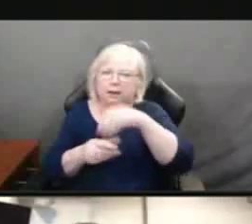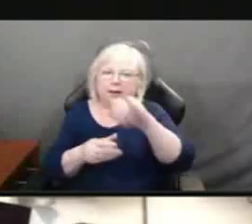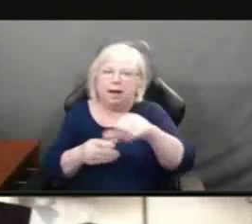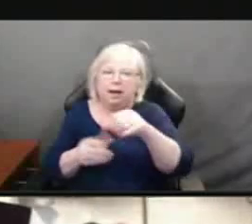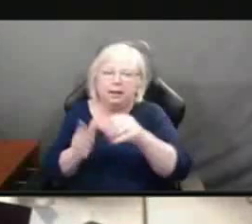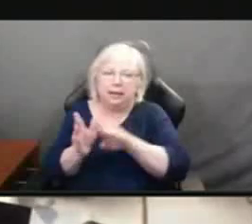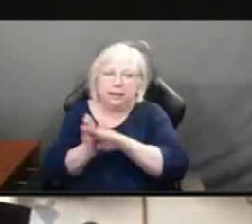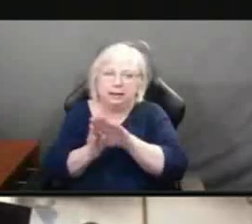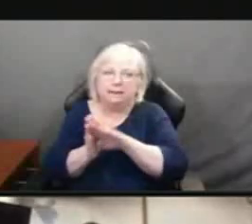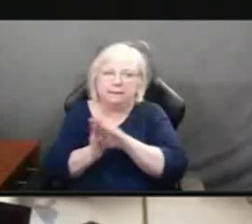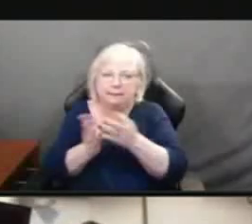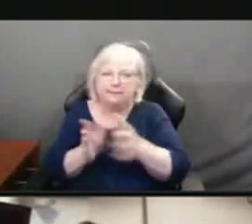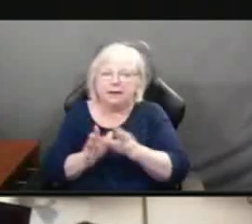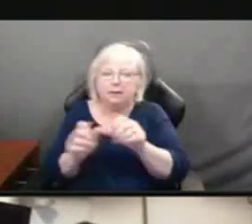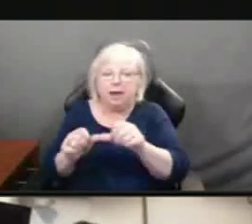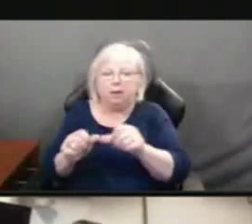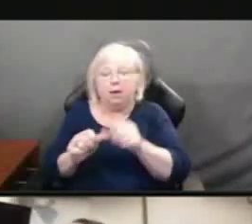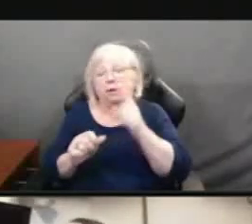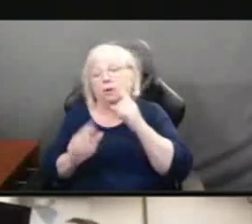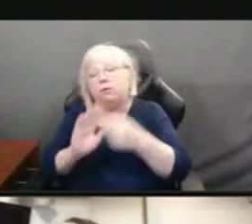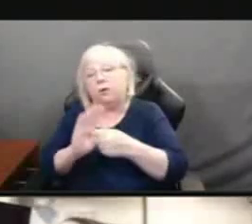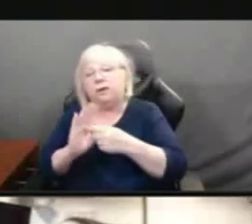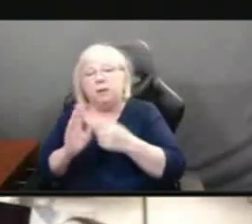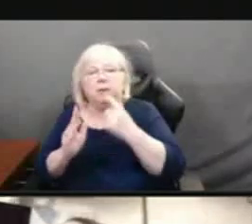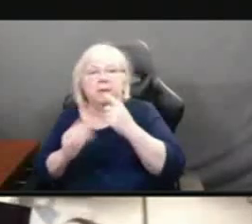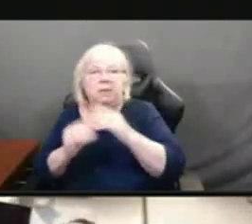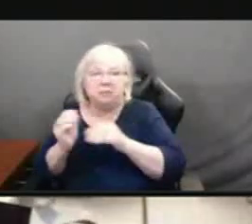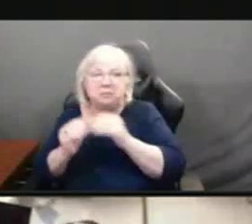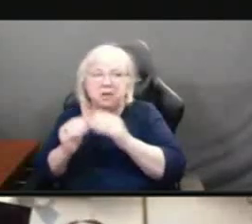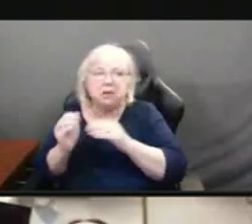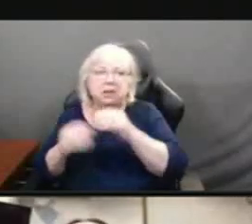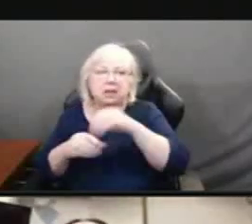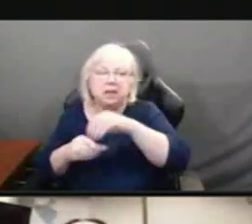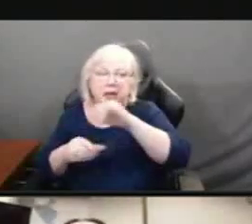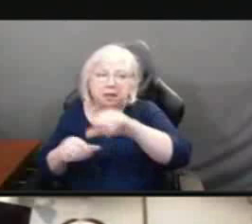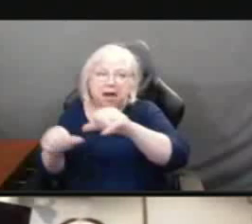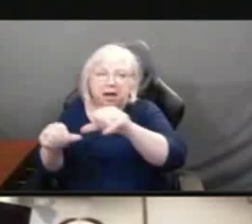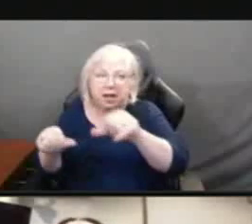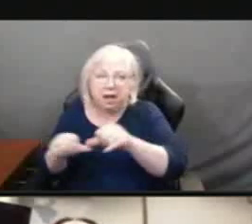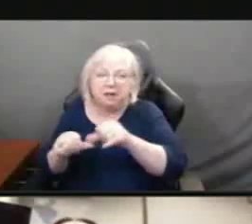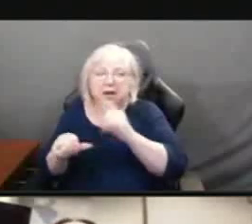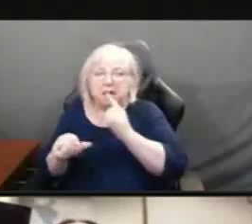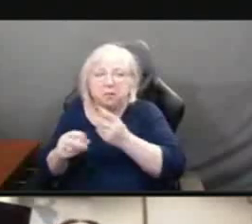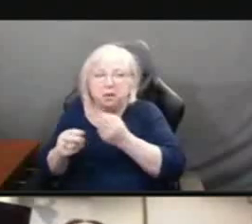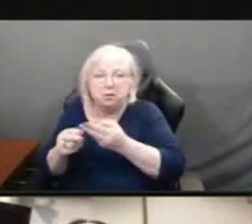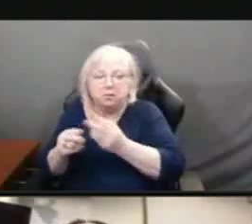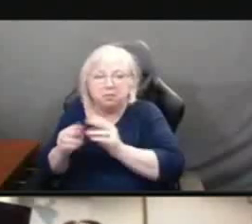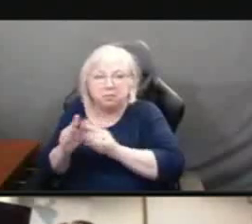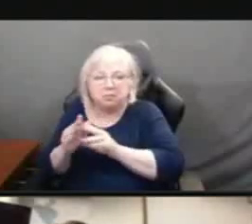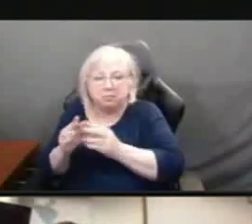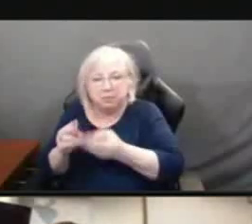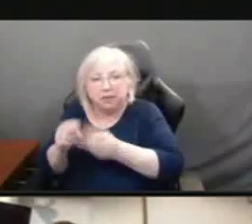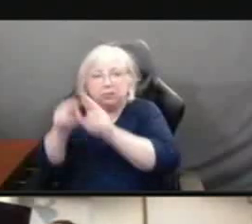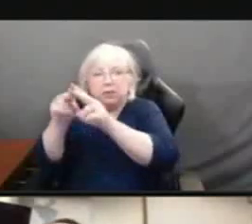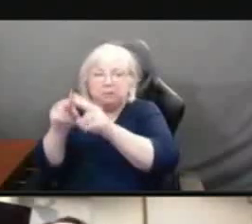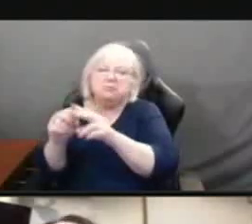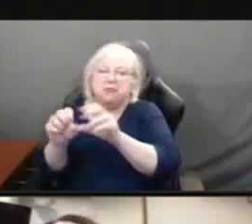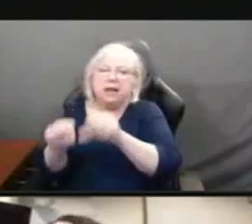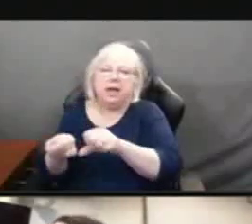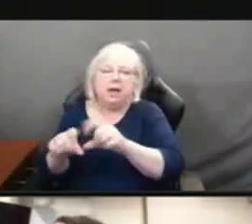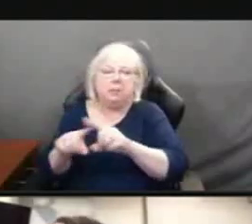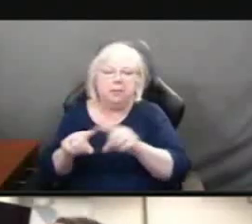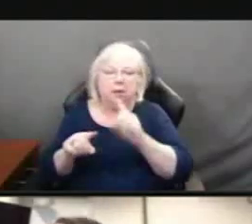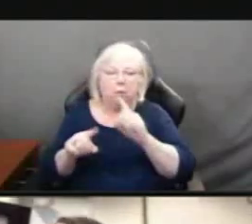to increase a building, that's inside that site, that can be done. But when you zone a specific area for this